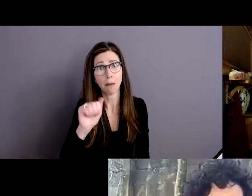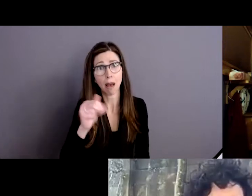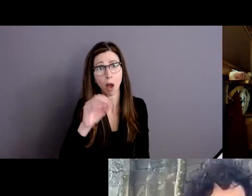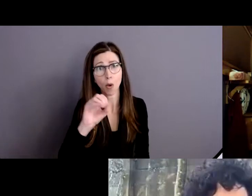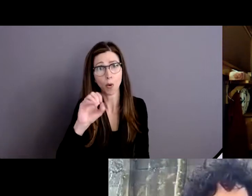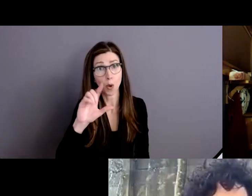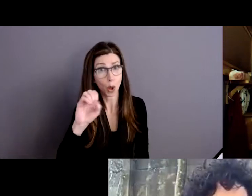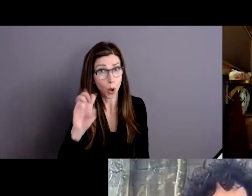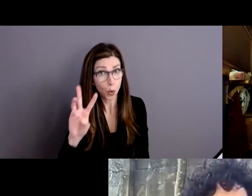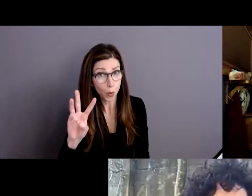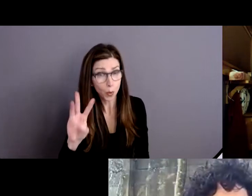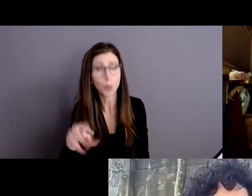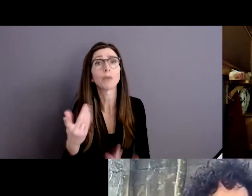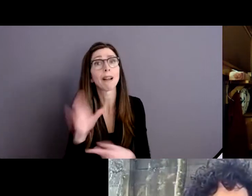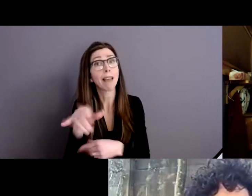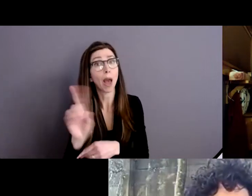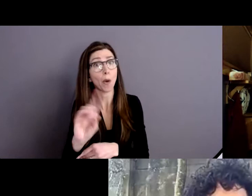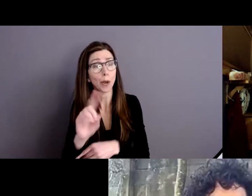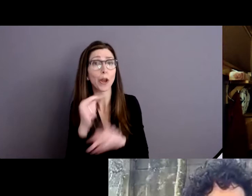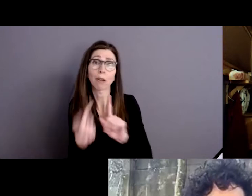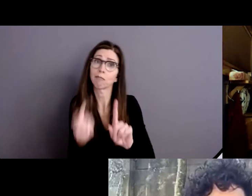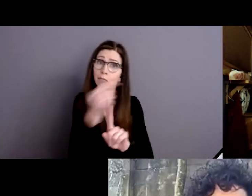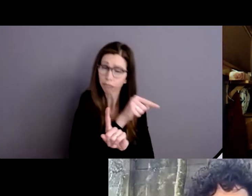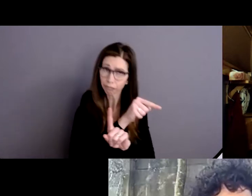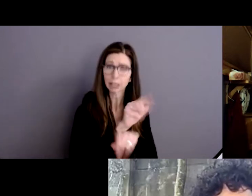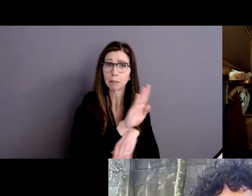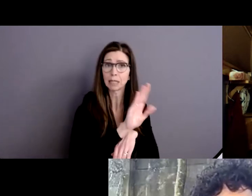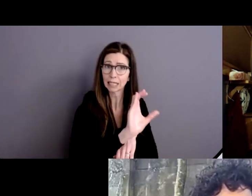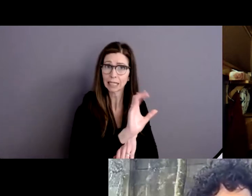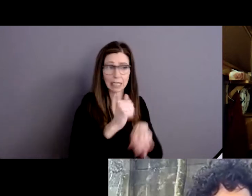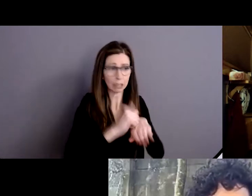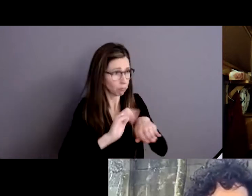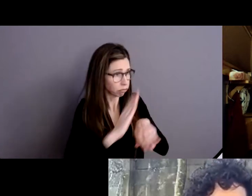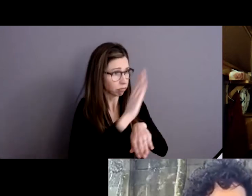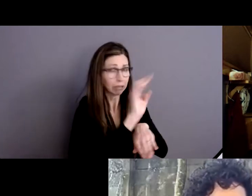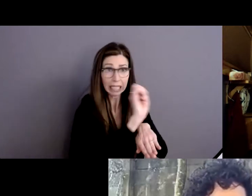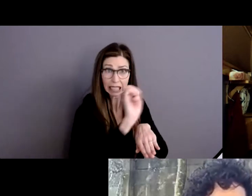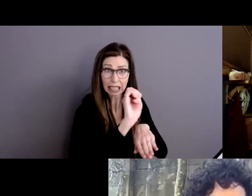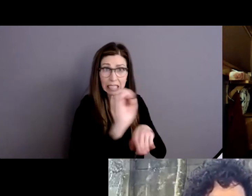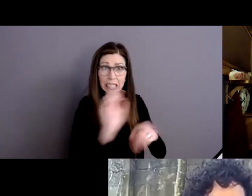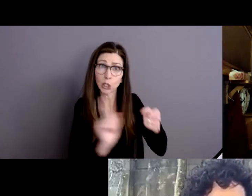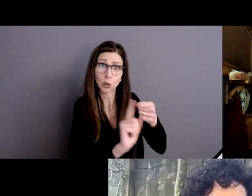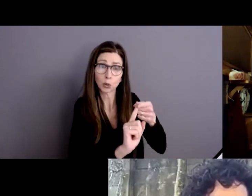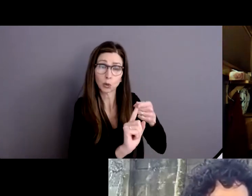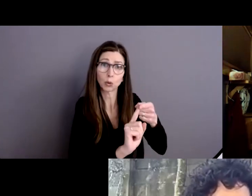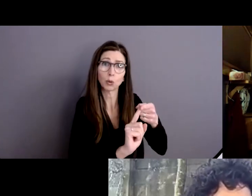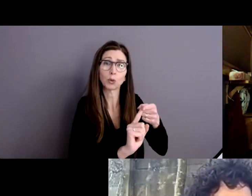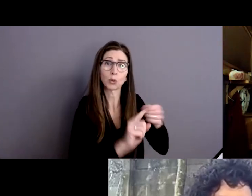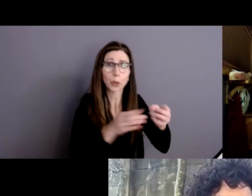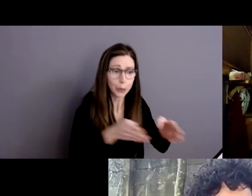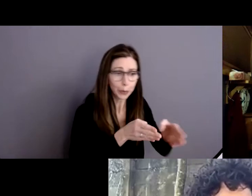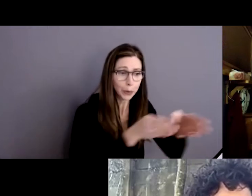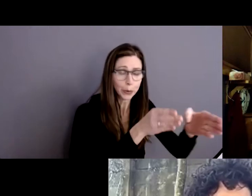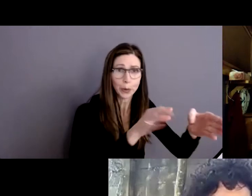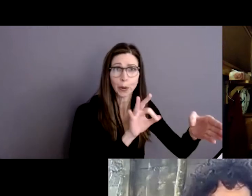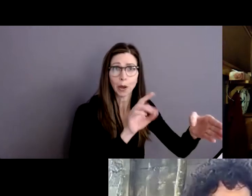the Columbia River Valley on the east slope of the Rocky Mountains to the Fraser River on the west, and from the